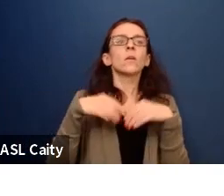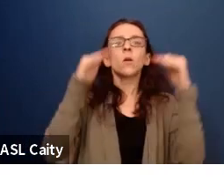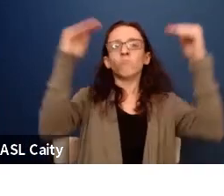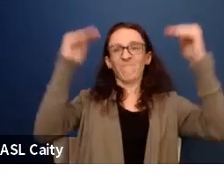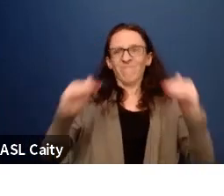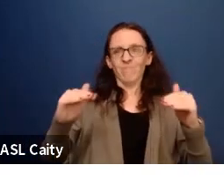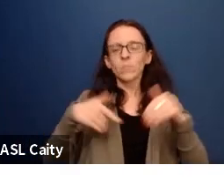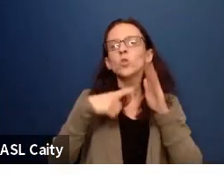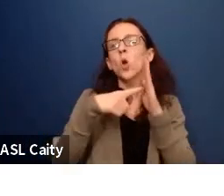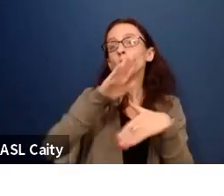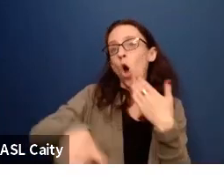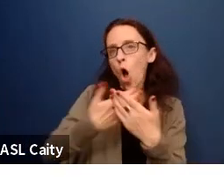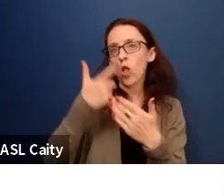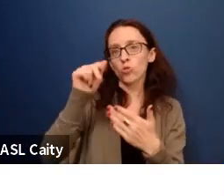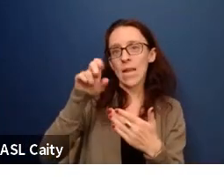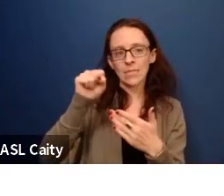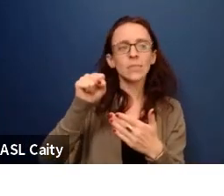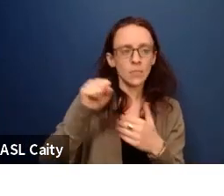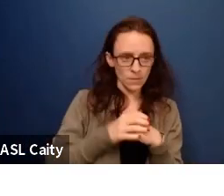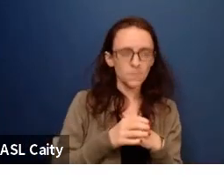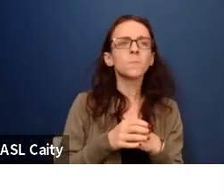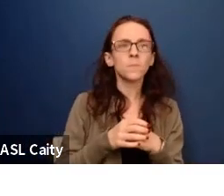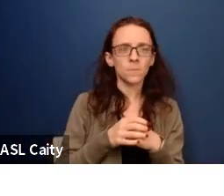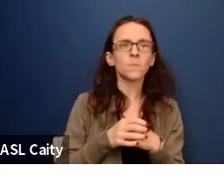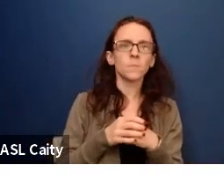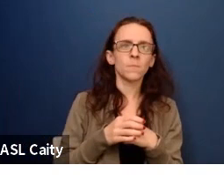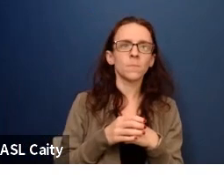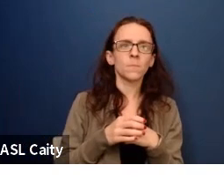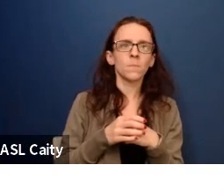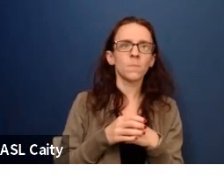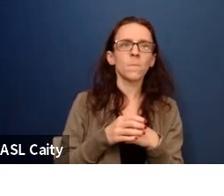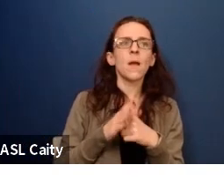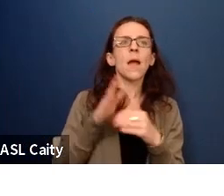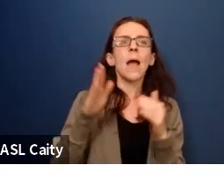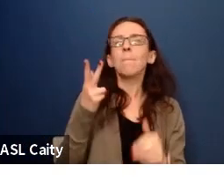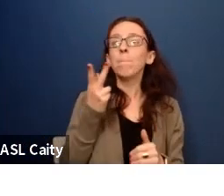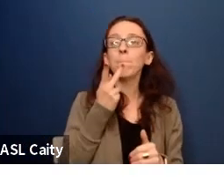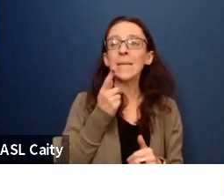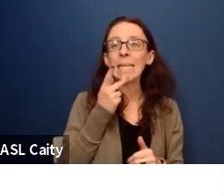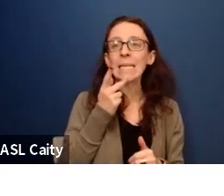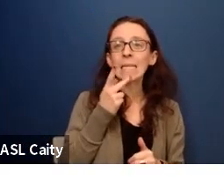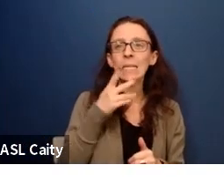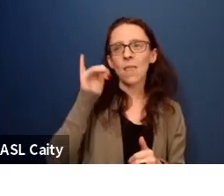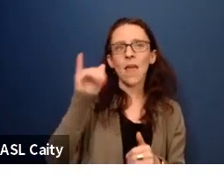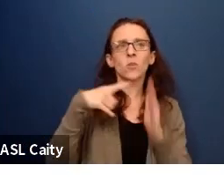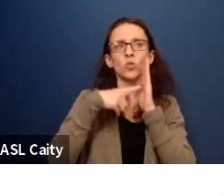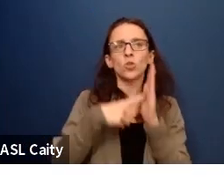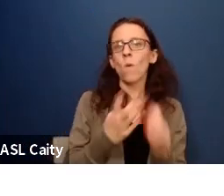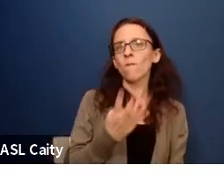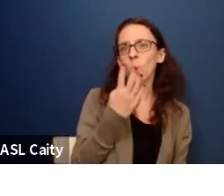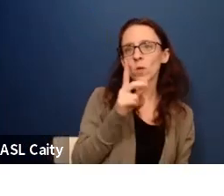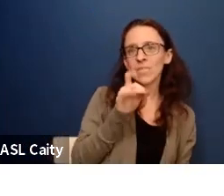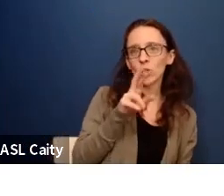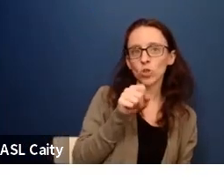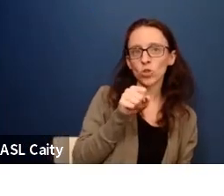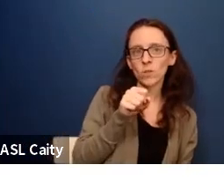distribution. And then the pinkish colors are the 4 tiers, the bluish are